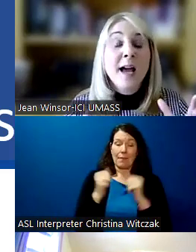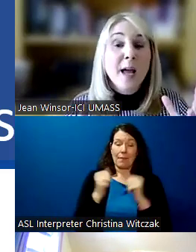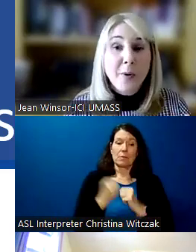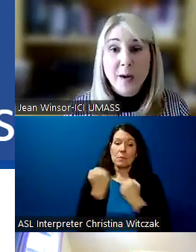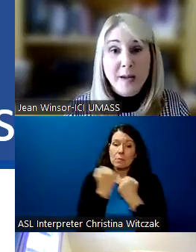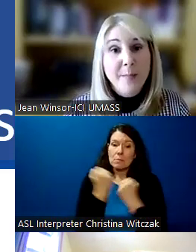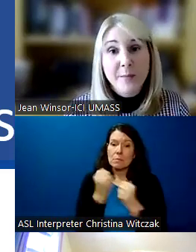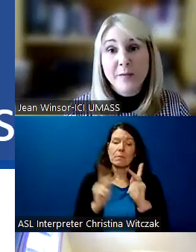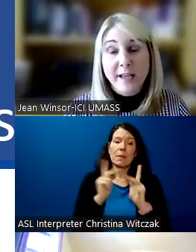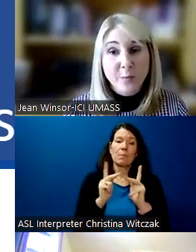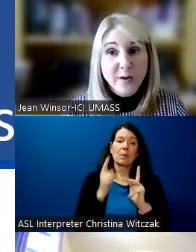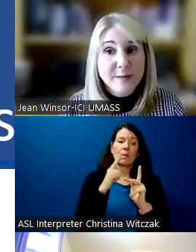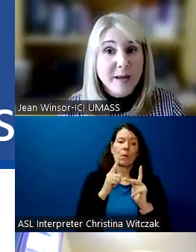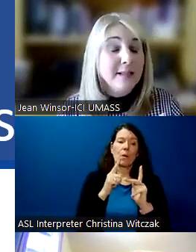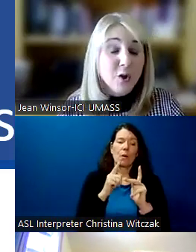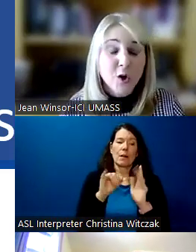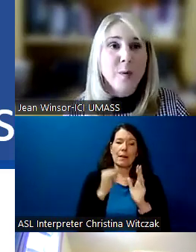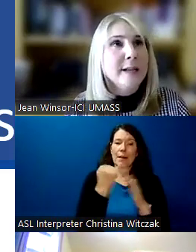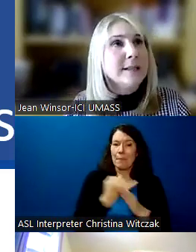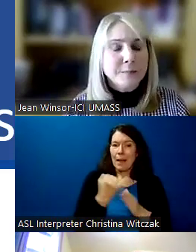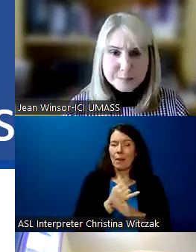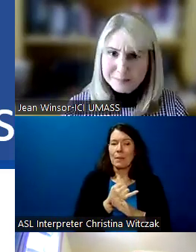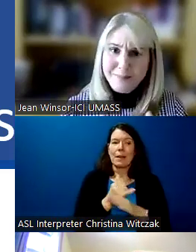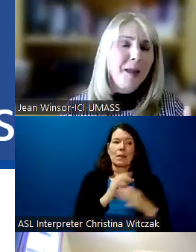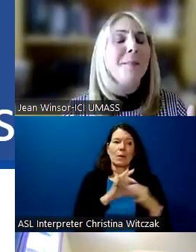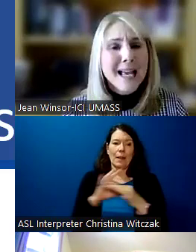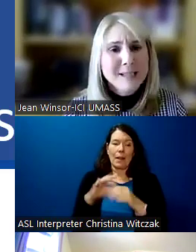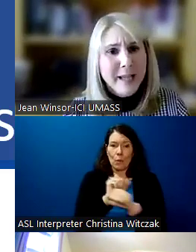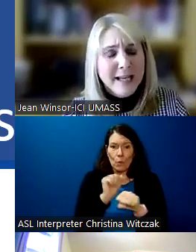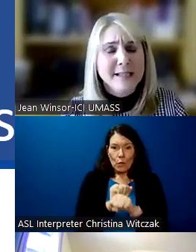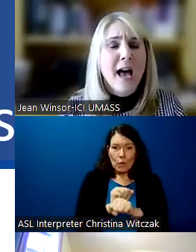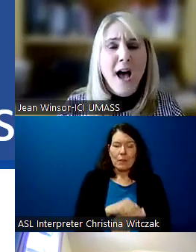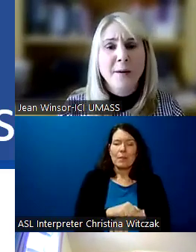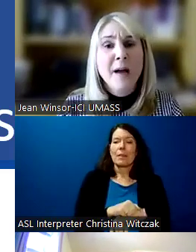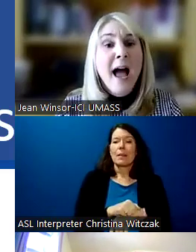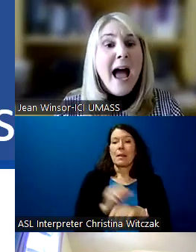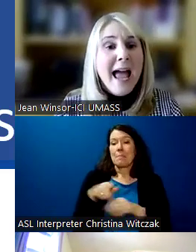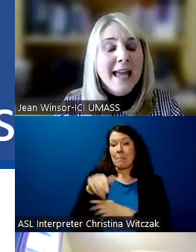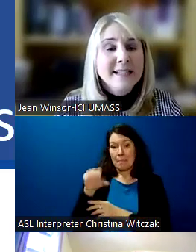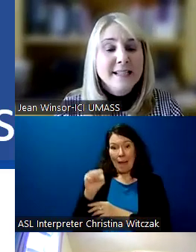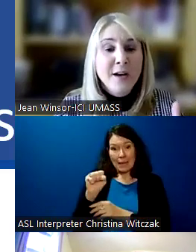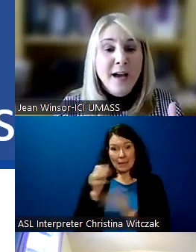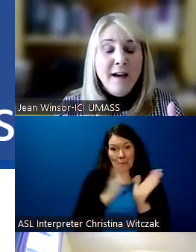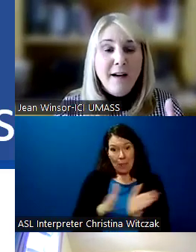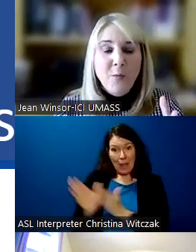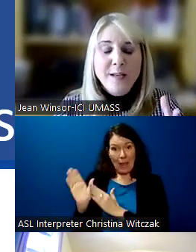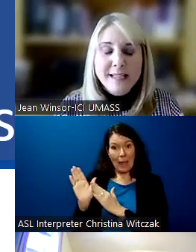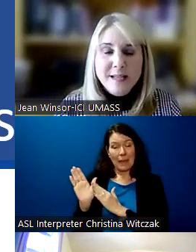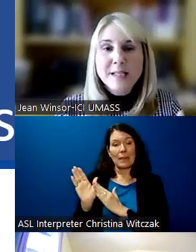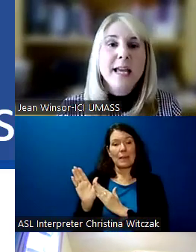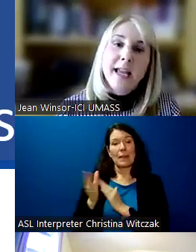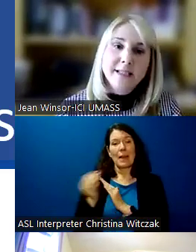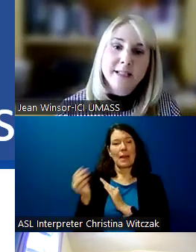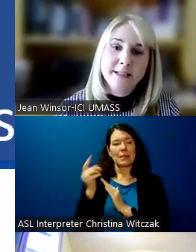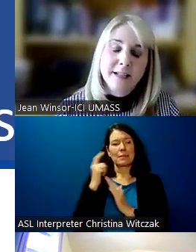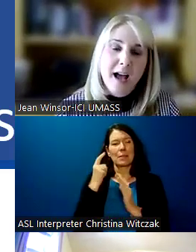use impairment-related work expenses or IRWEs, PASS plans, and we seem